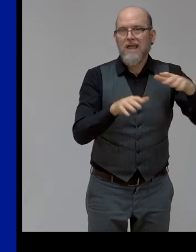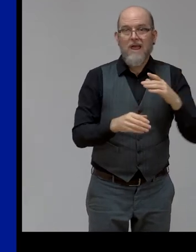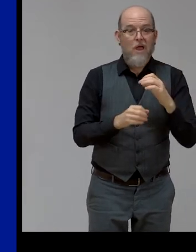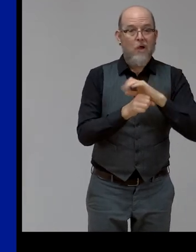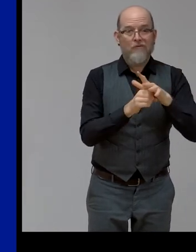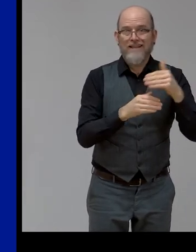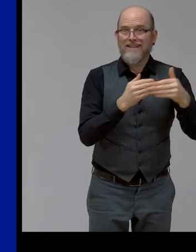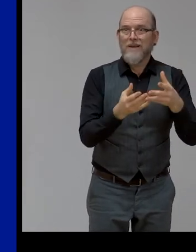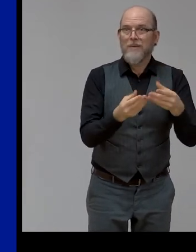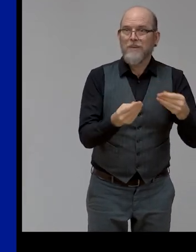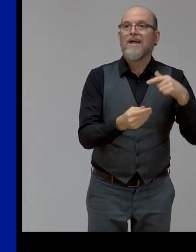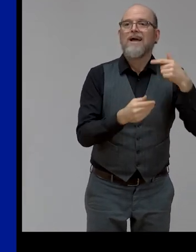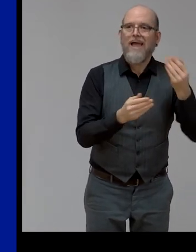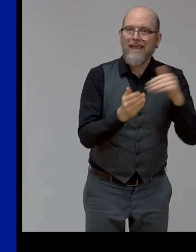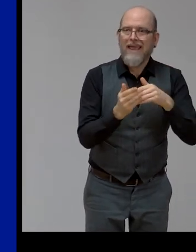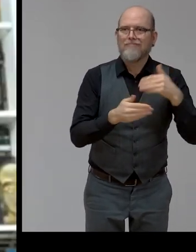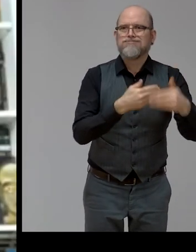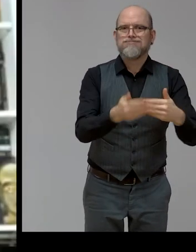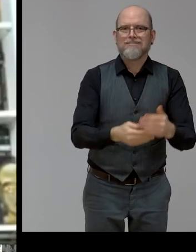Yes, I think that's all for now.